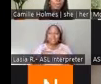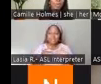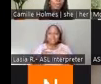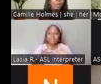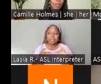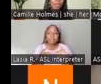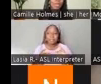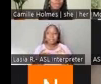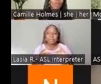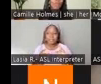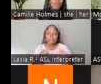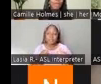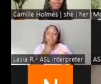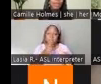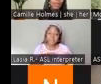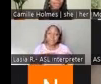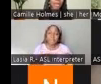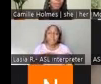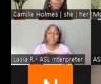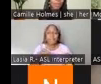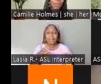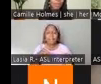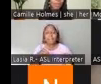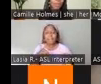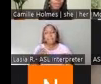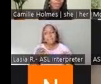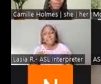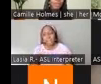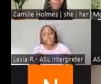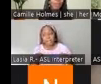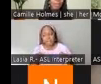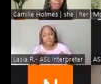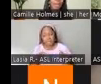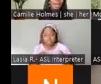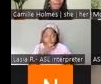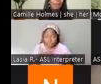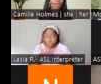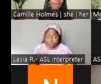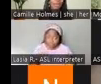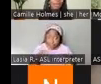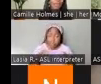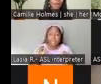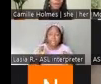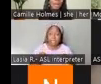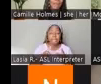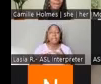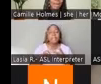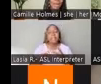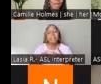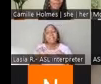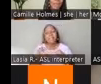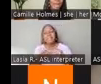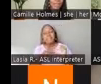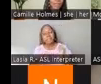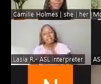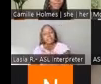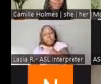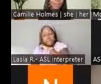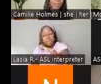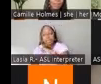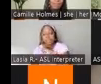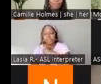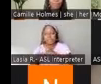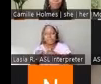temporarily poor women. And when we think of anyone outside of those categories, they're not being served adequately. They are not having access